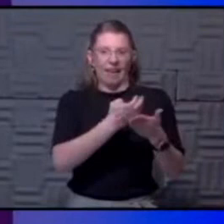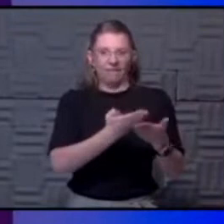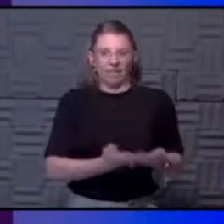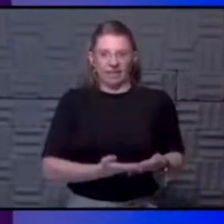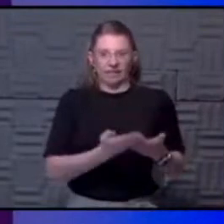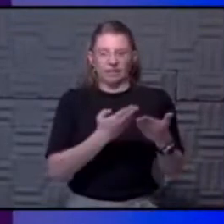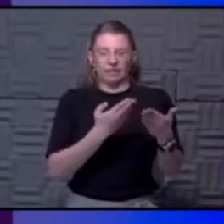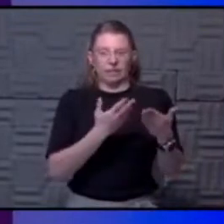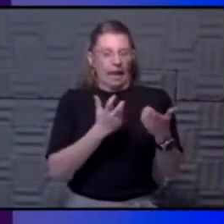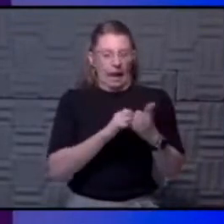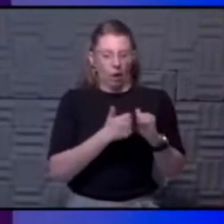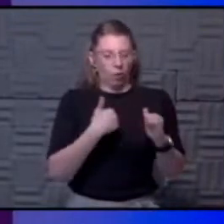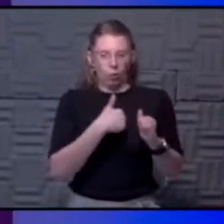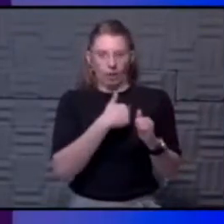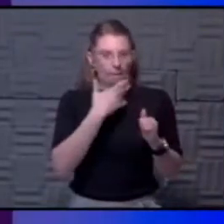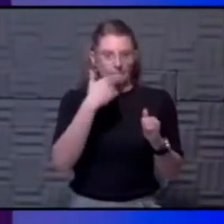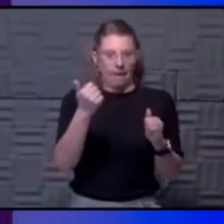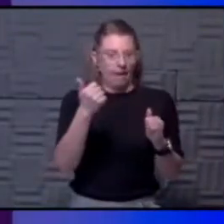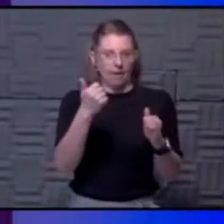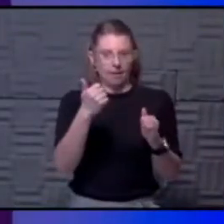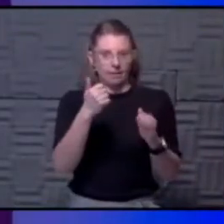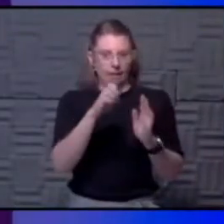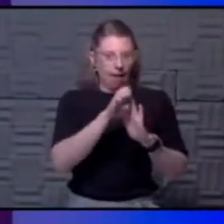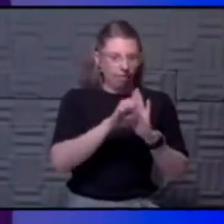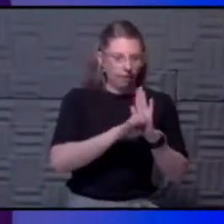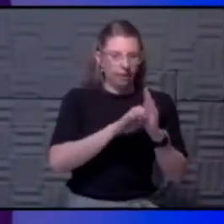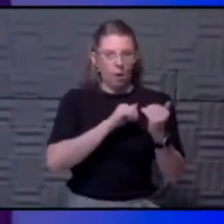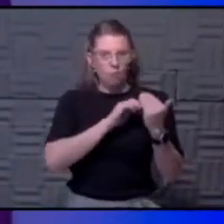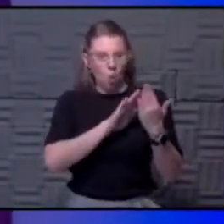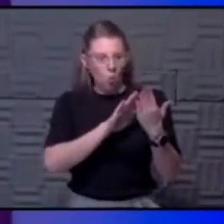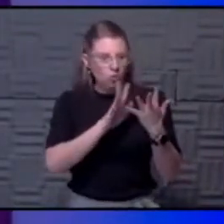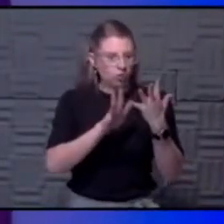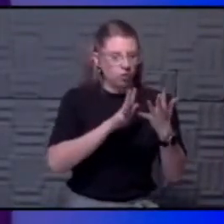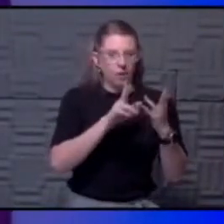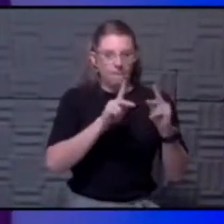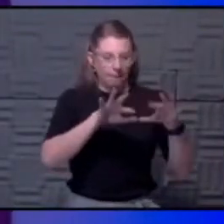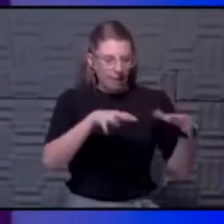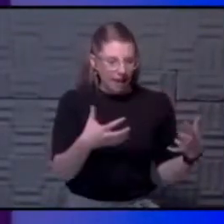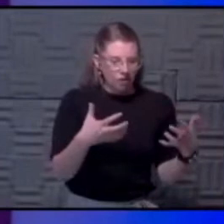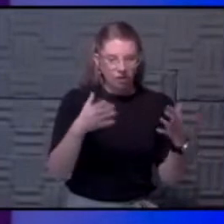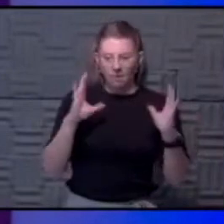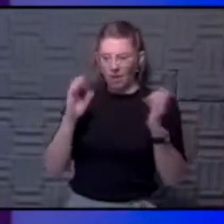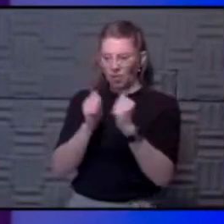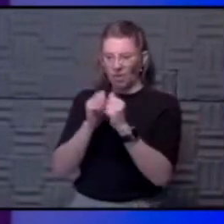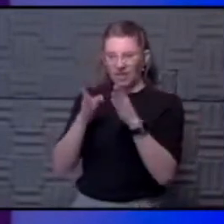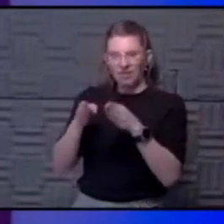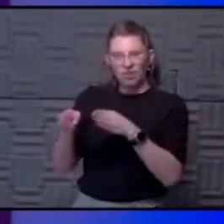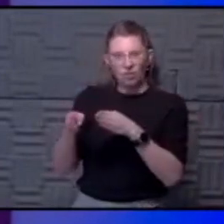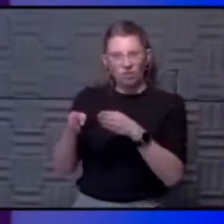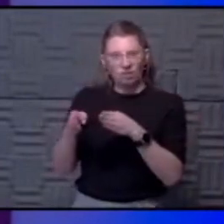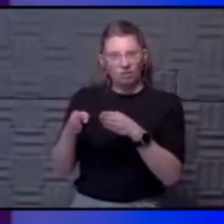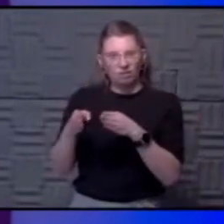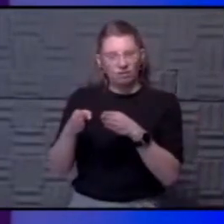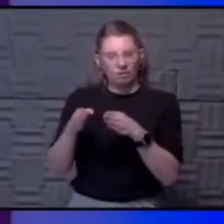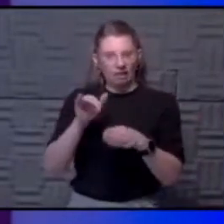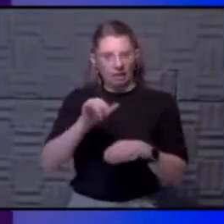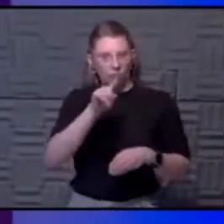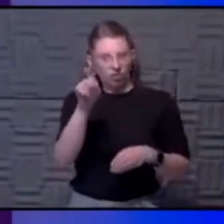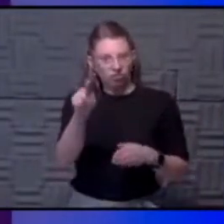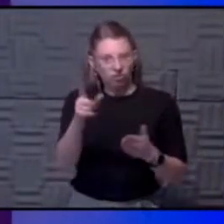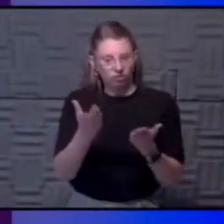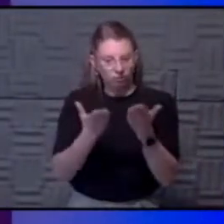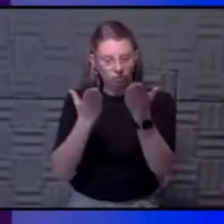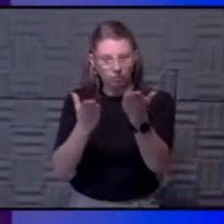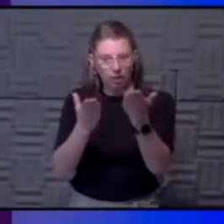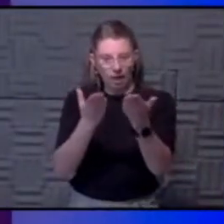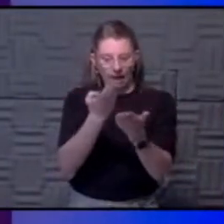and said, how do we best ethically approach this population versus individual question, right? Looked at the available evidence.